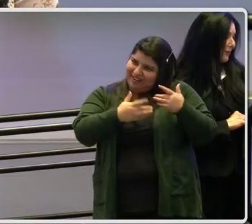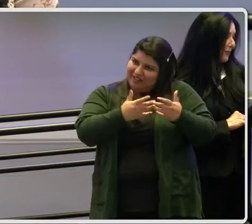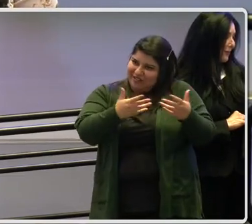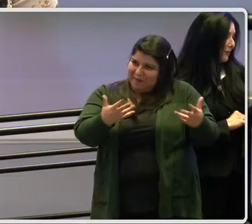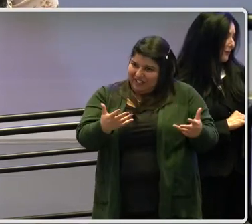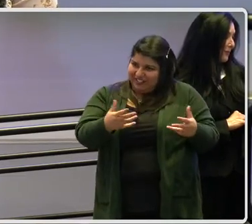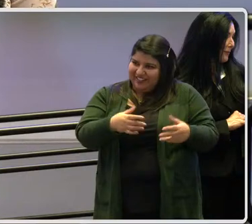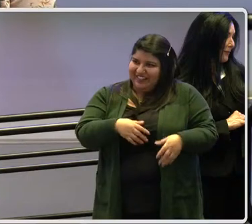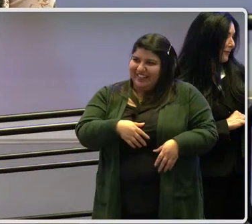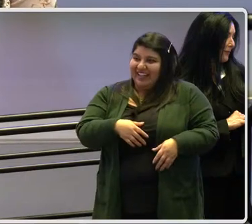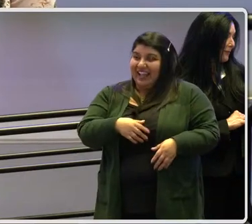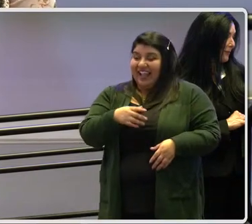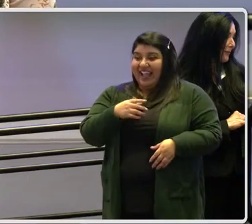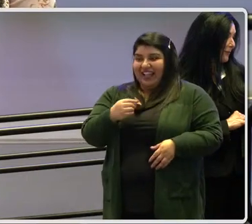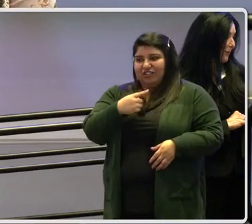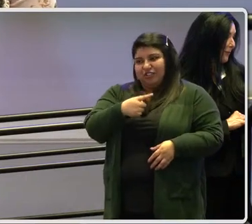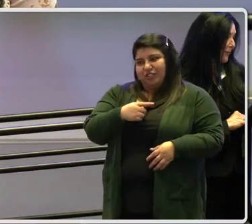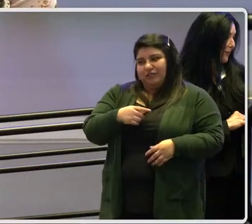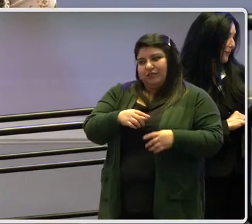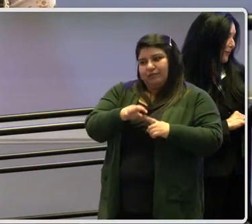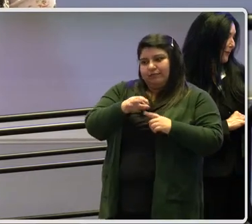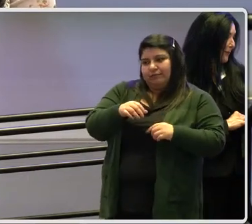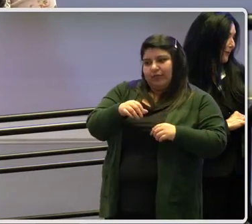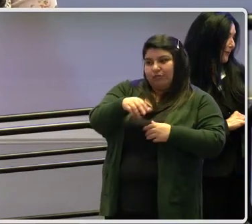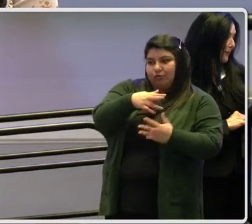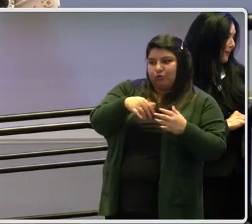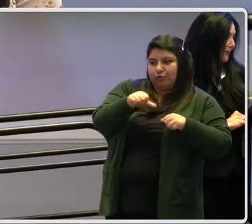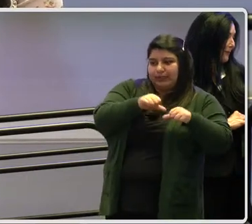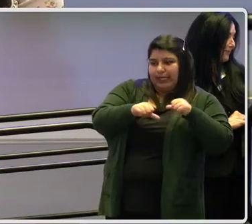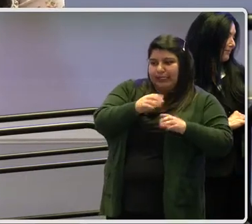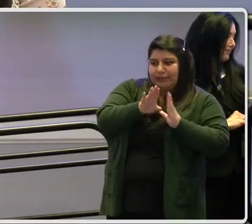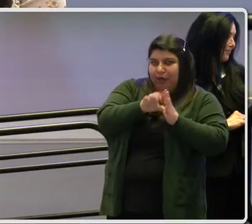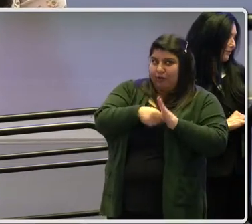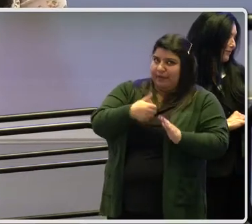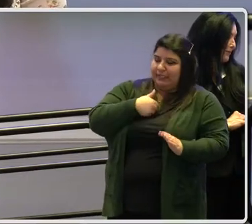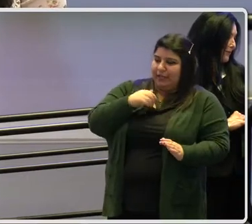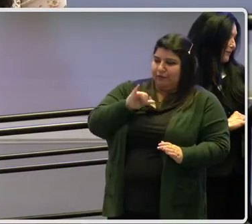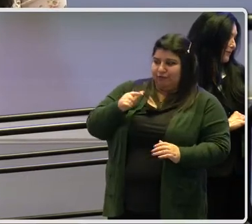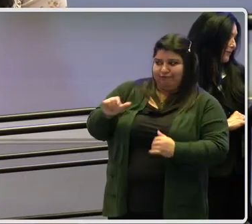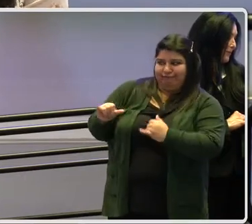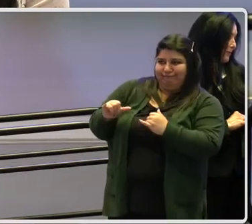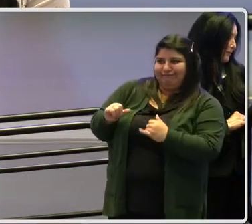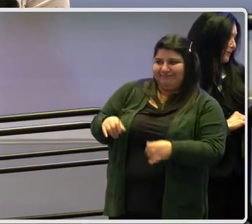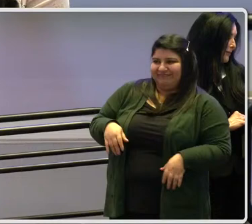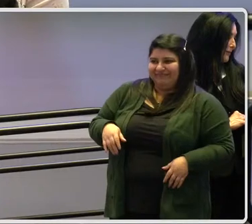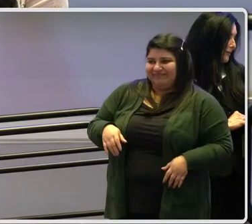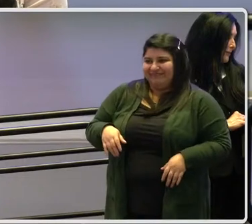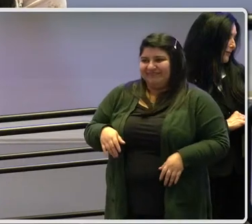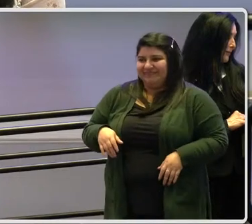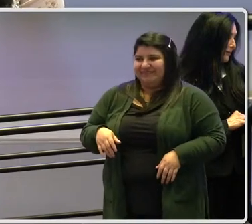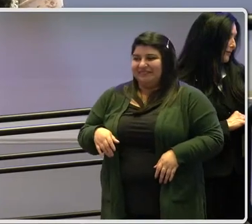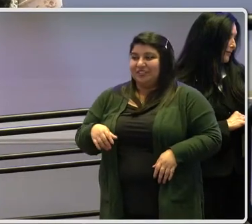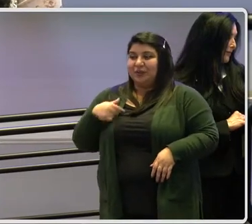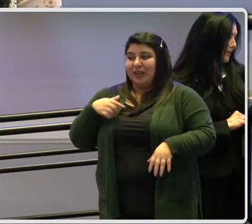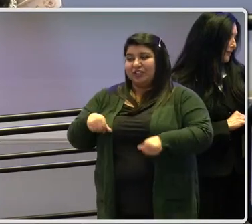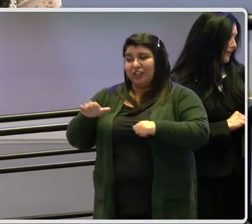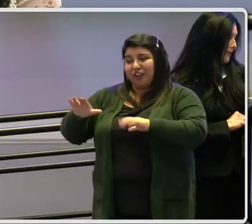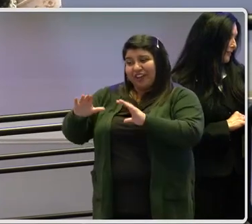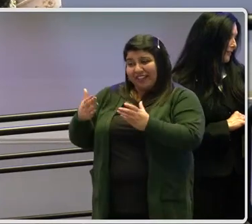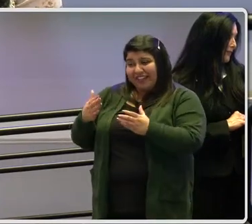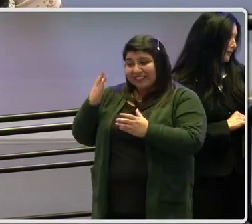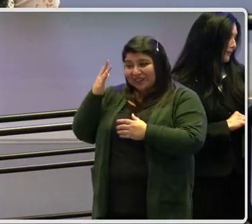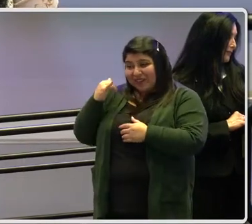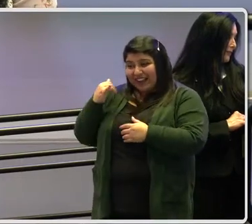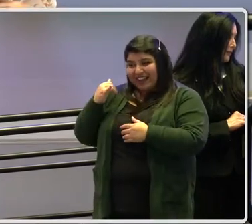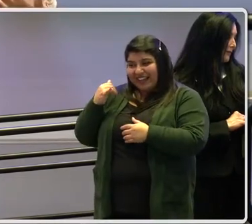humanistic inquiry, especially coming from a social sciences background myself. I had the great pleasure of choosing Lori's class specifically because